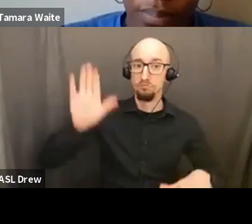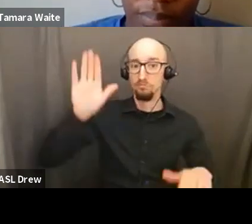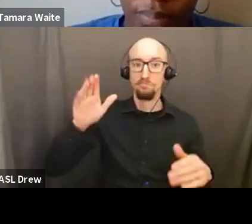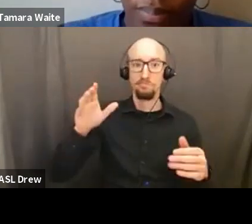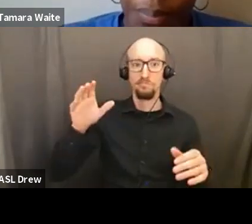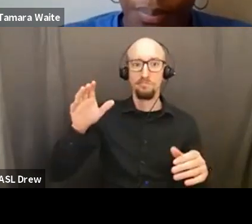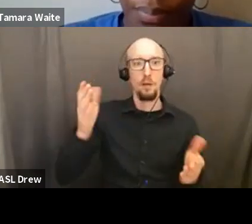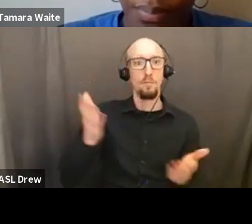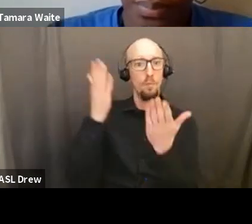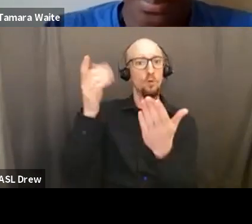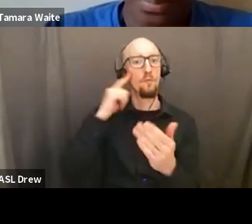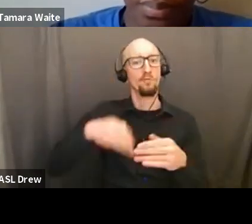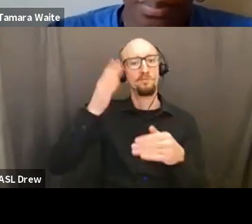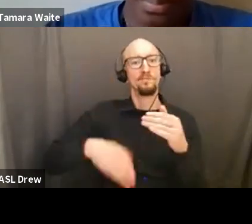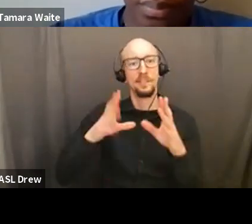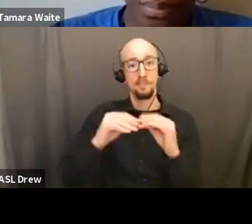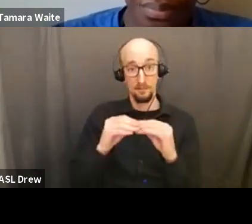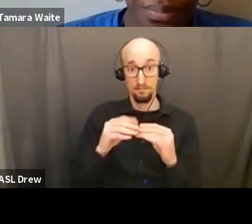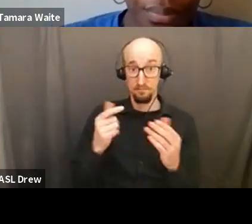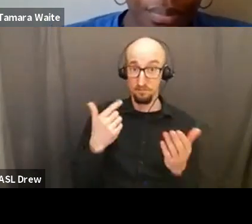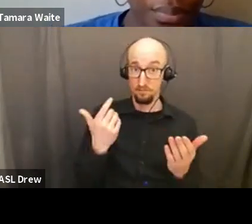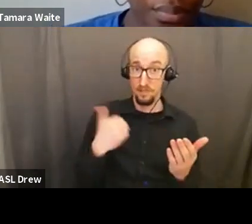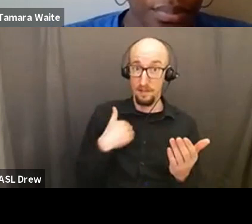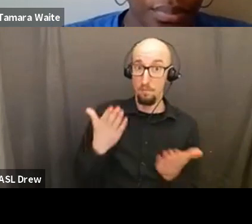May I have a motion, please?